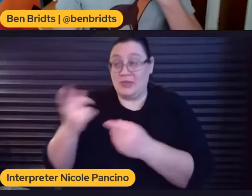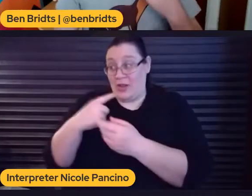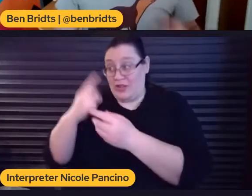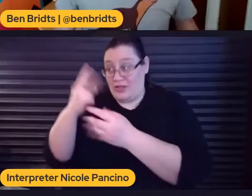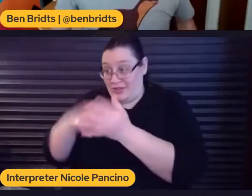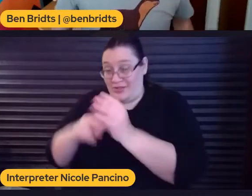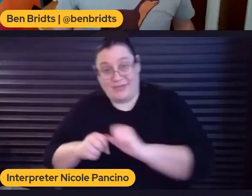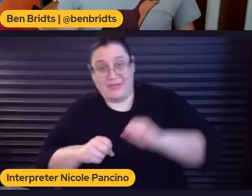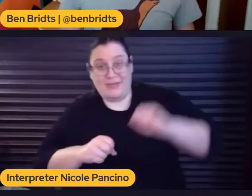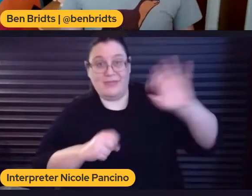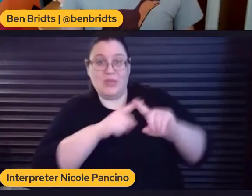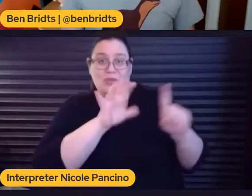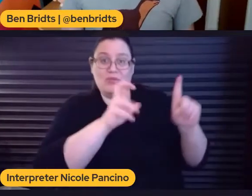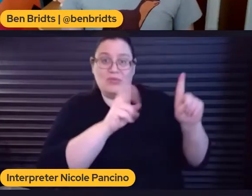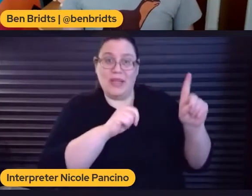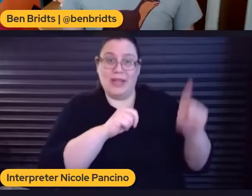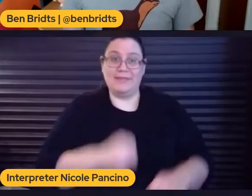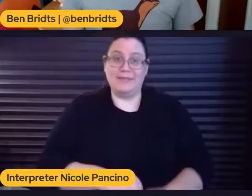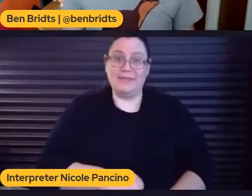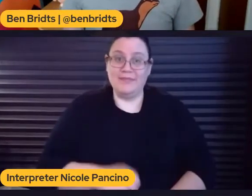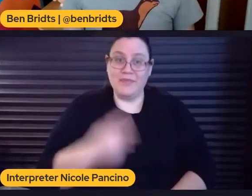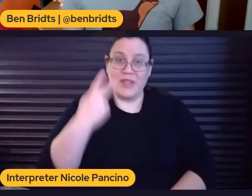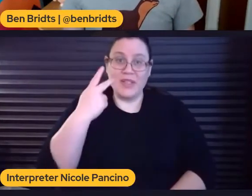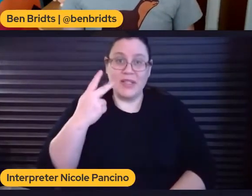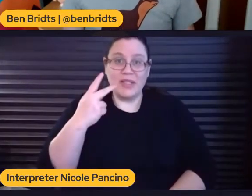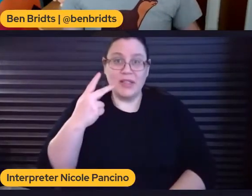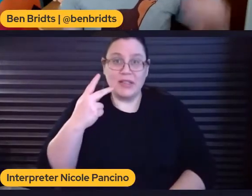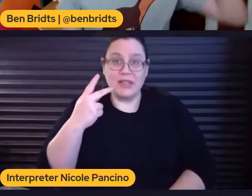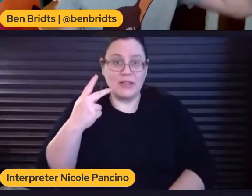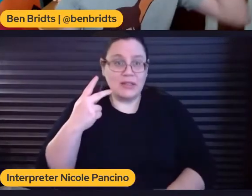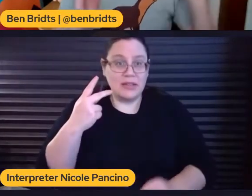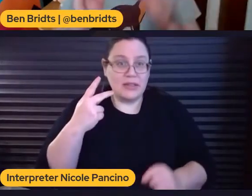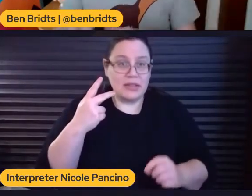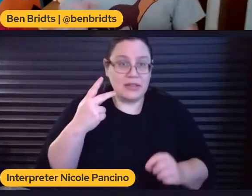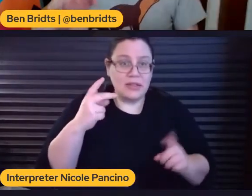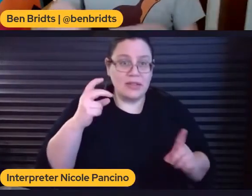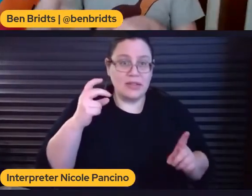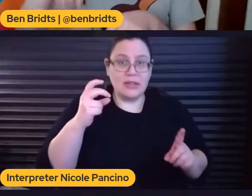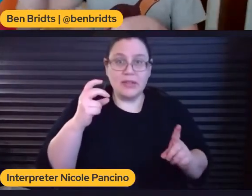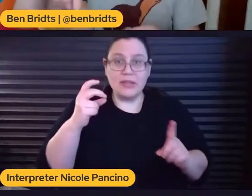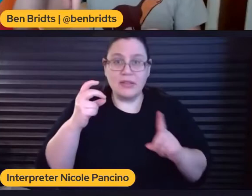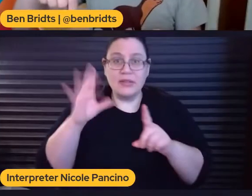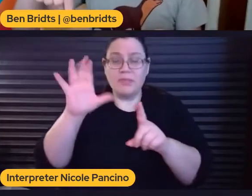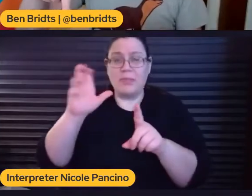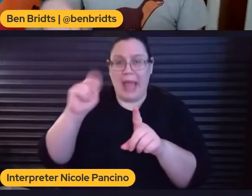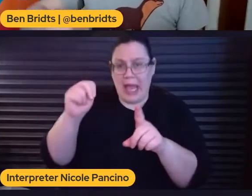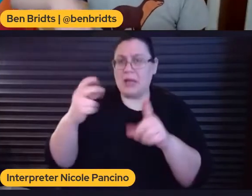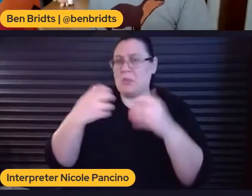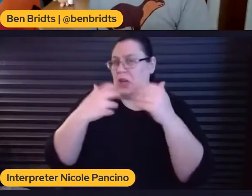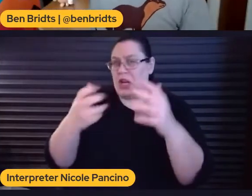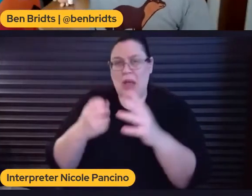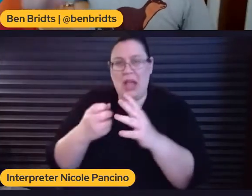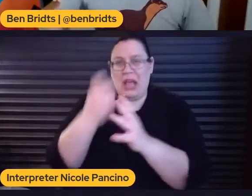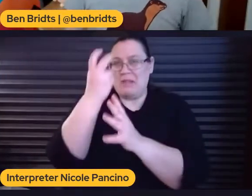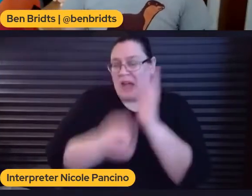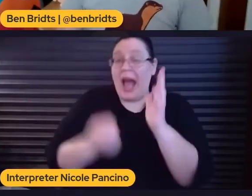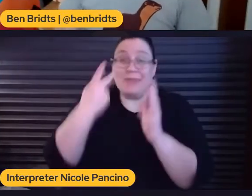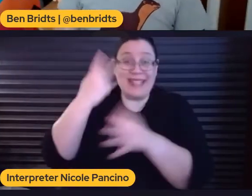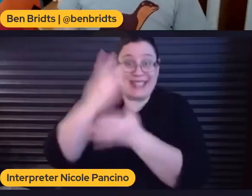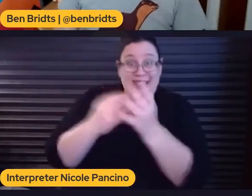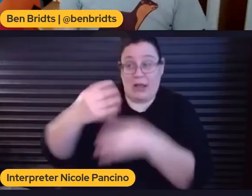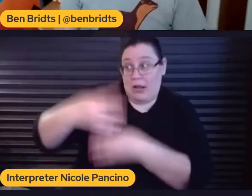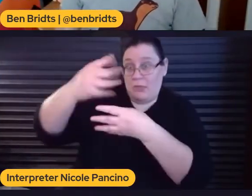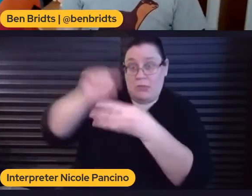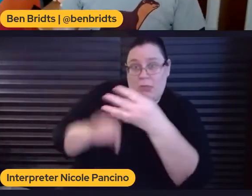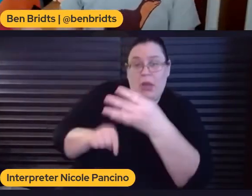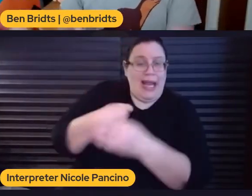to see what. Yeah, I see a question about the I'm just going to dive into the bottom ones that I see because I didn't see